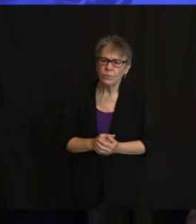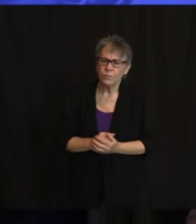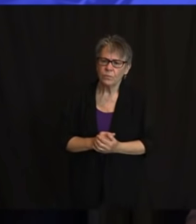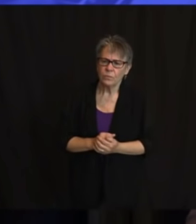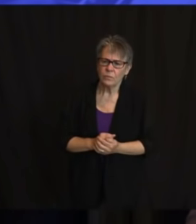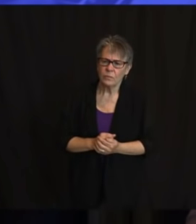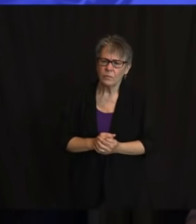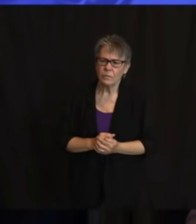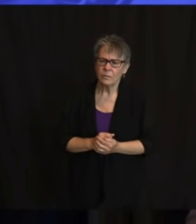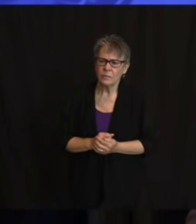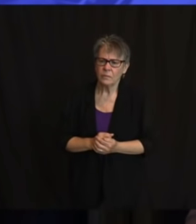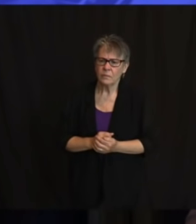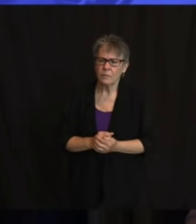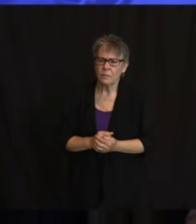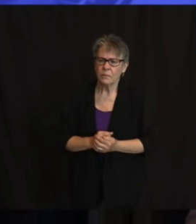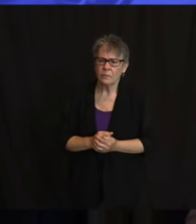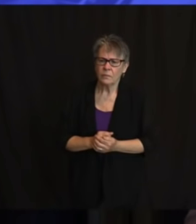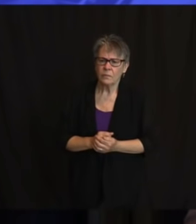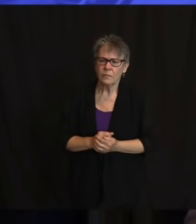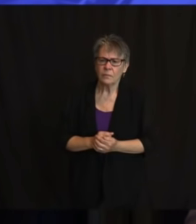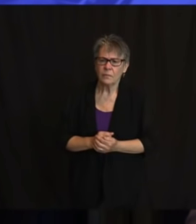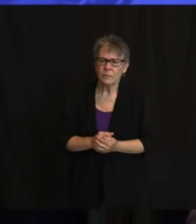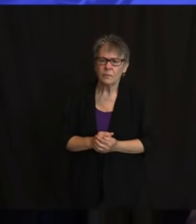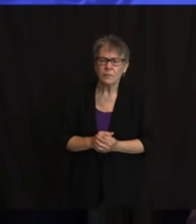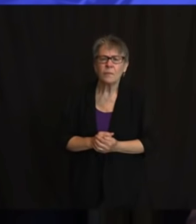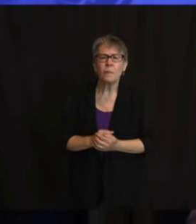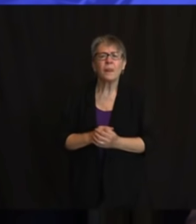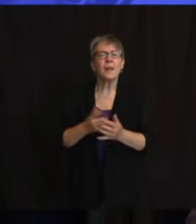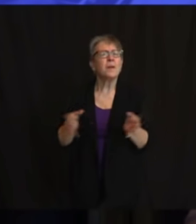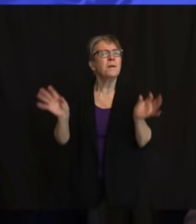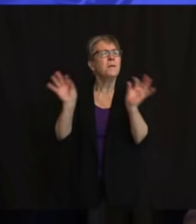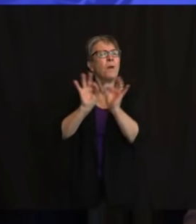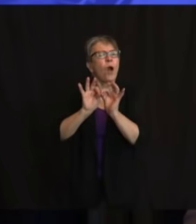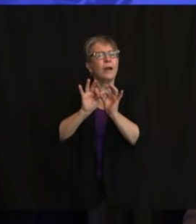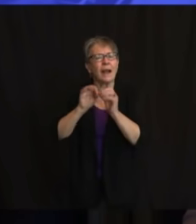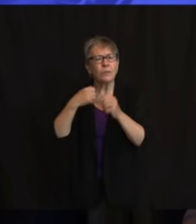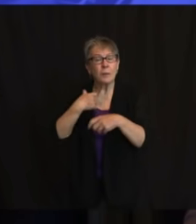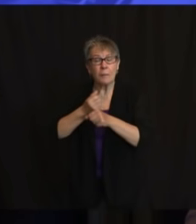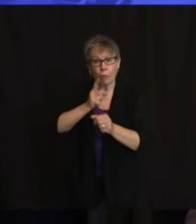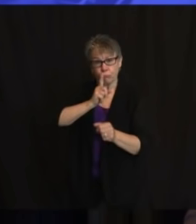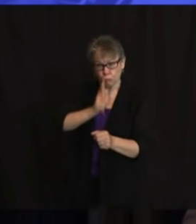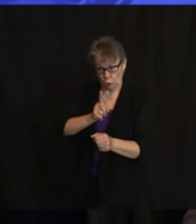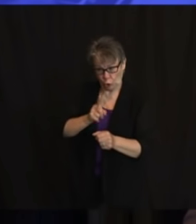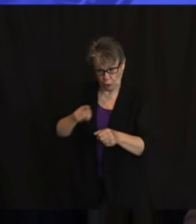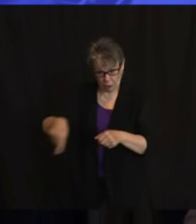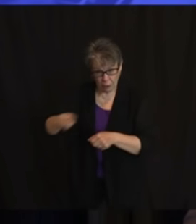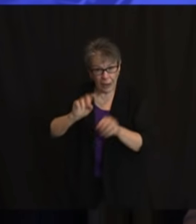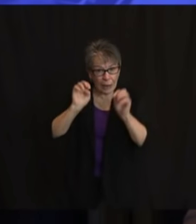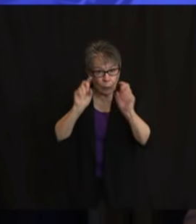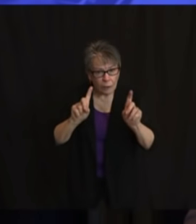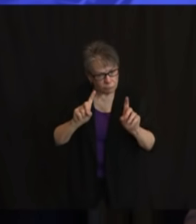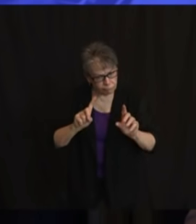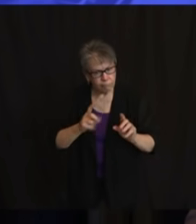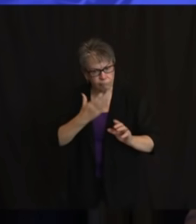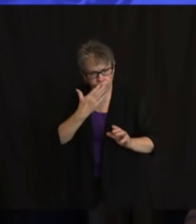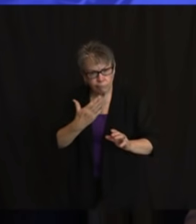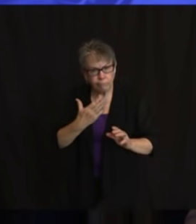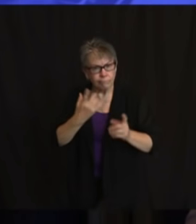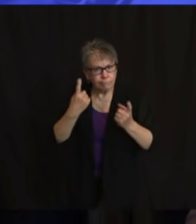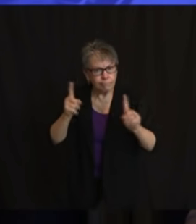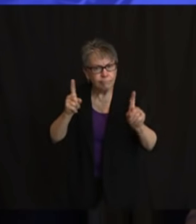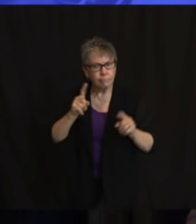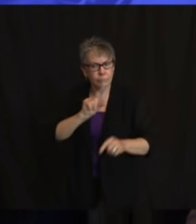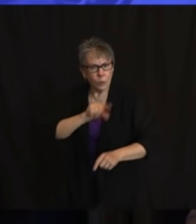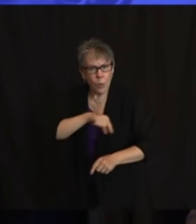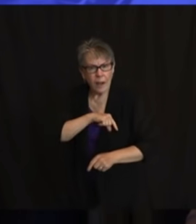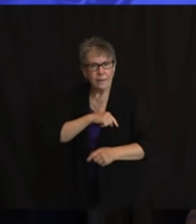to uphold our high quality and equitable educational system. I know, however, that this work goes beyond plans and resources. As